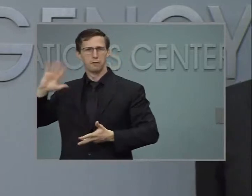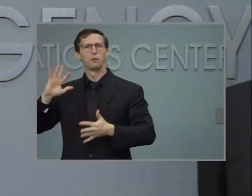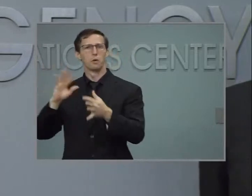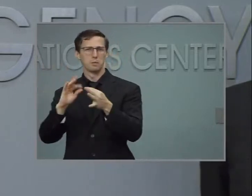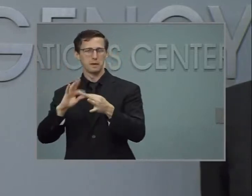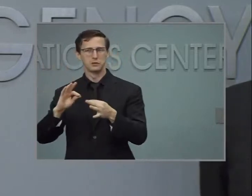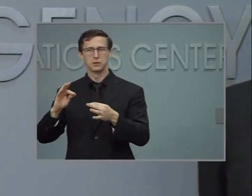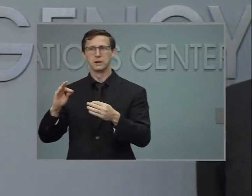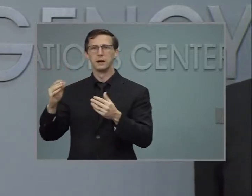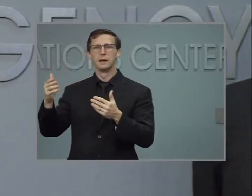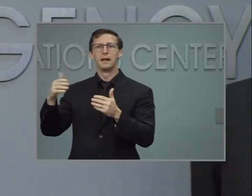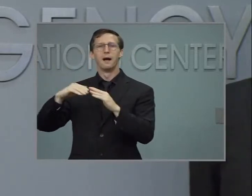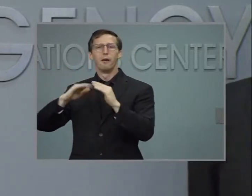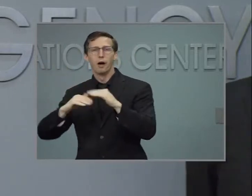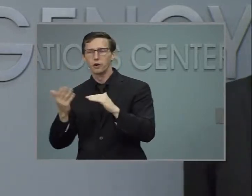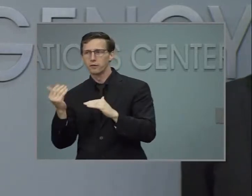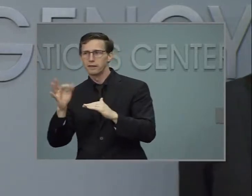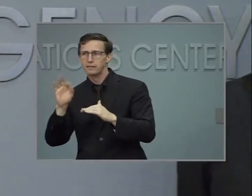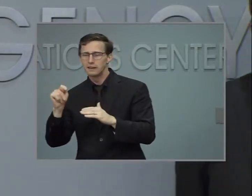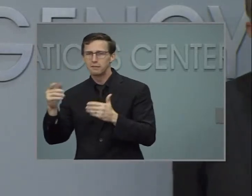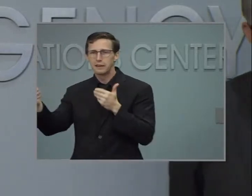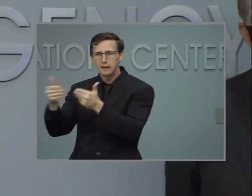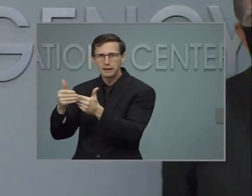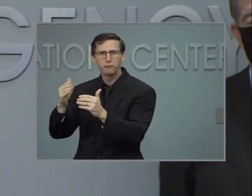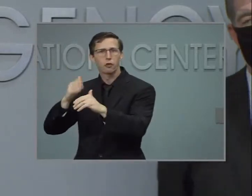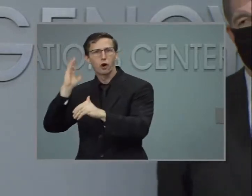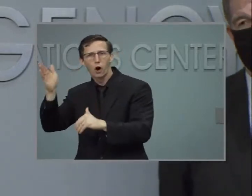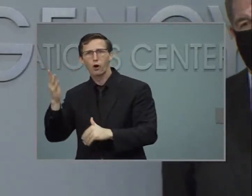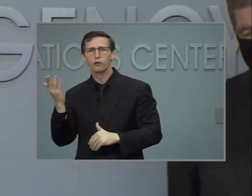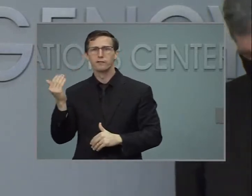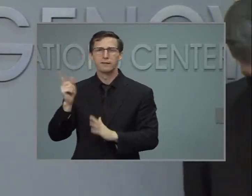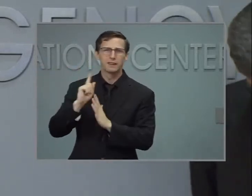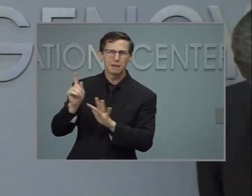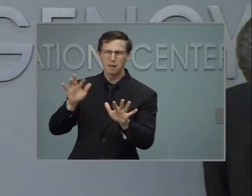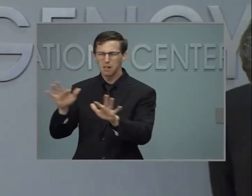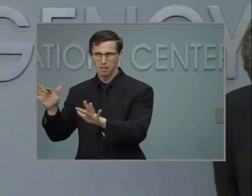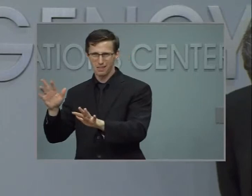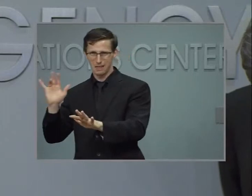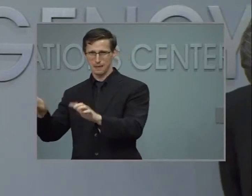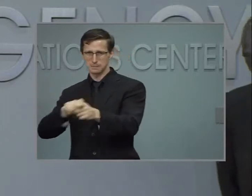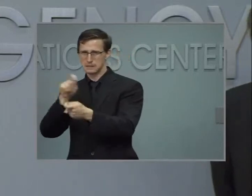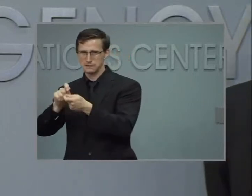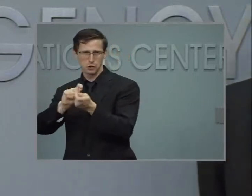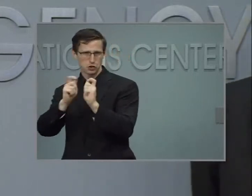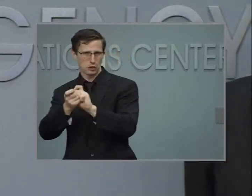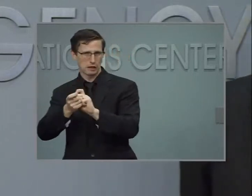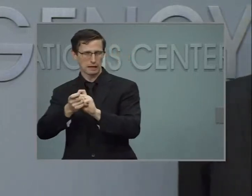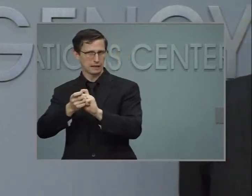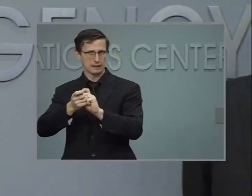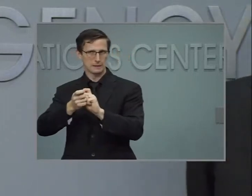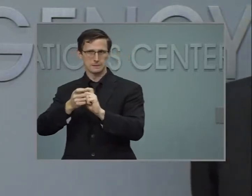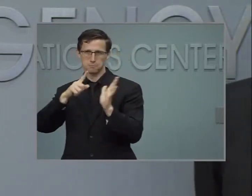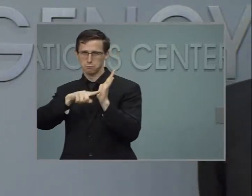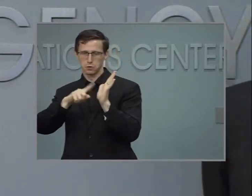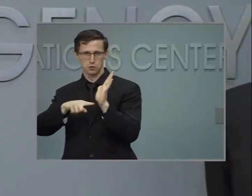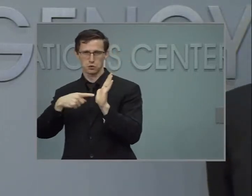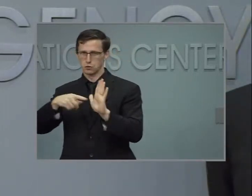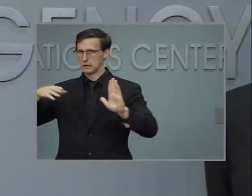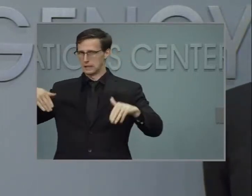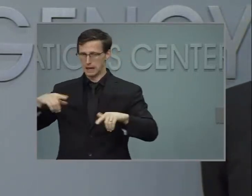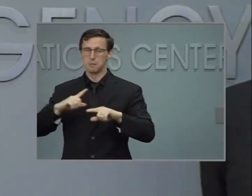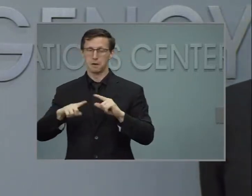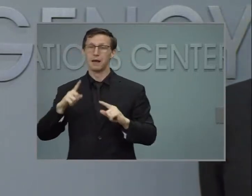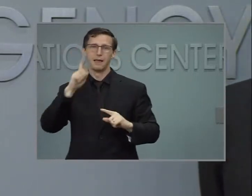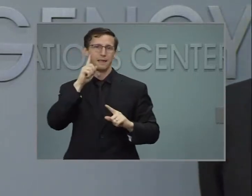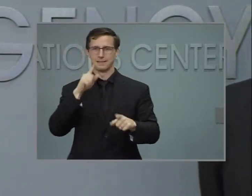if that has changed. I haven't seen that specifically change yet. I think the same things continue to